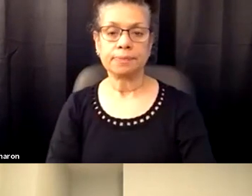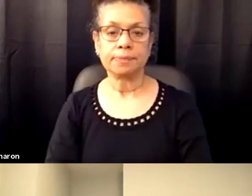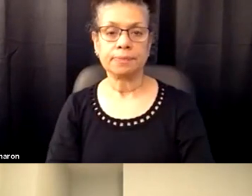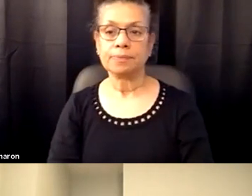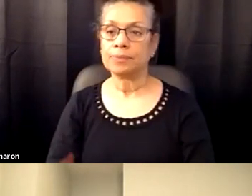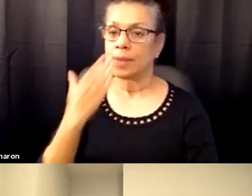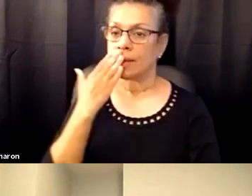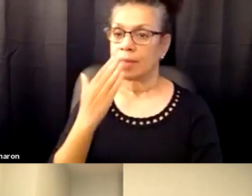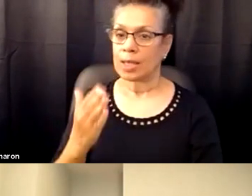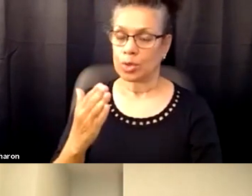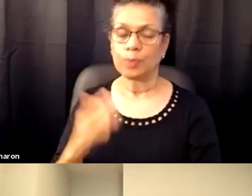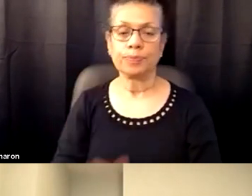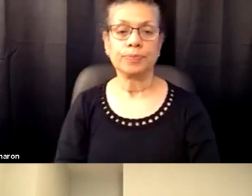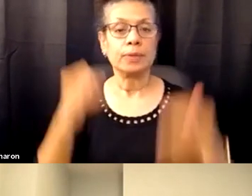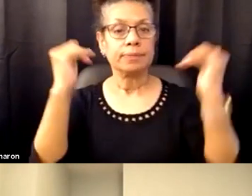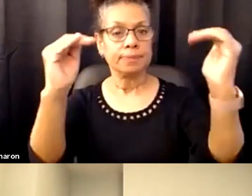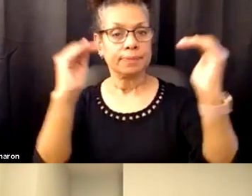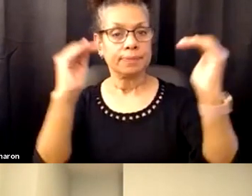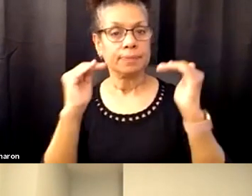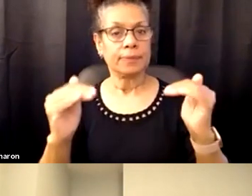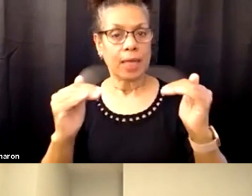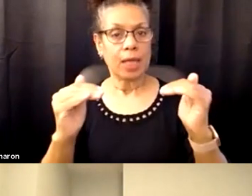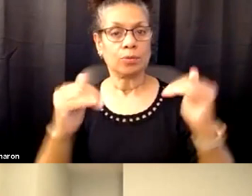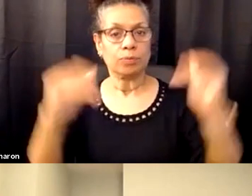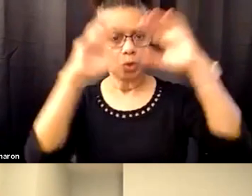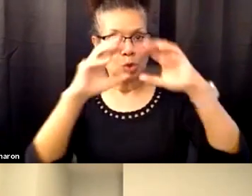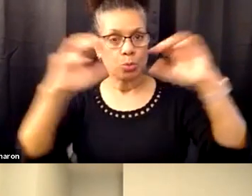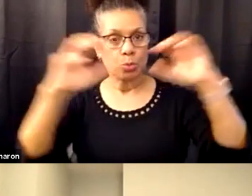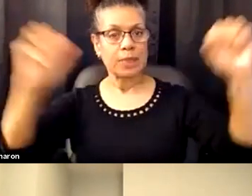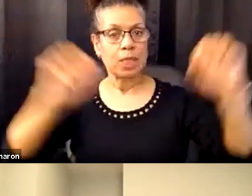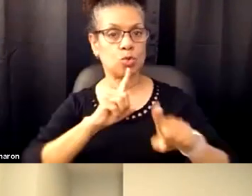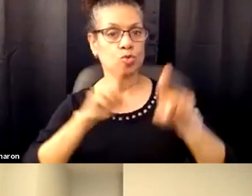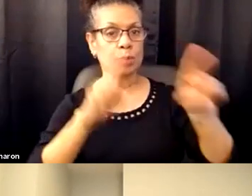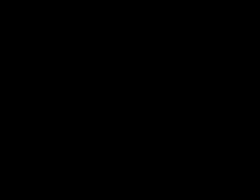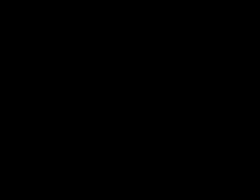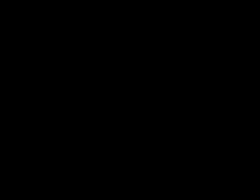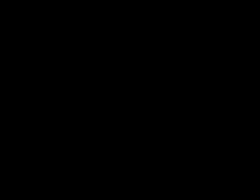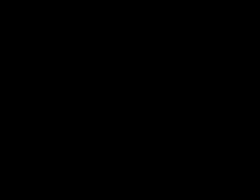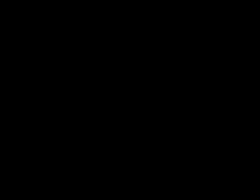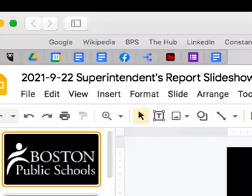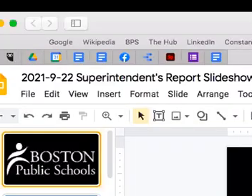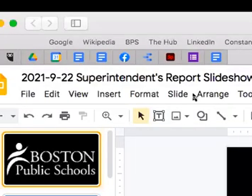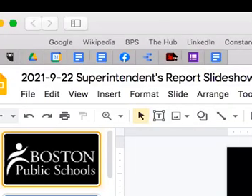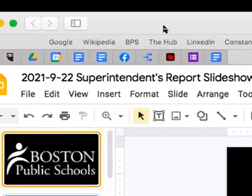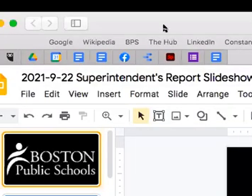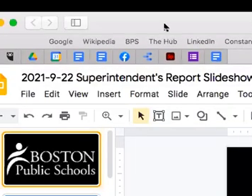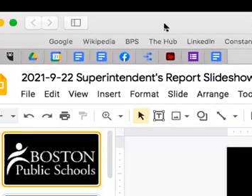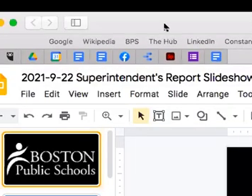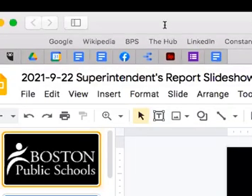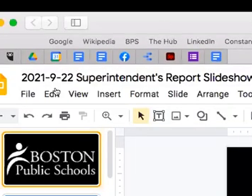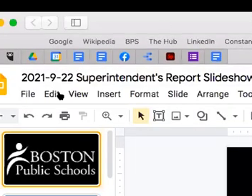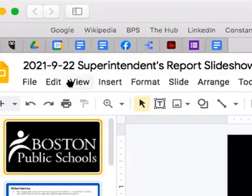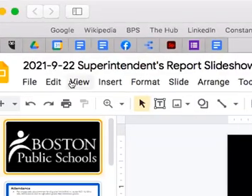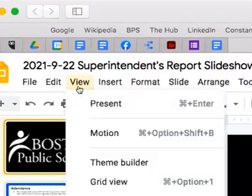sullivan we'll now move on to the superintendent's report i present to you our superintendent dr brenda